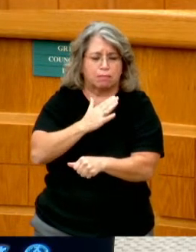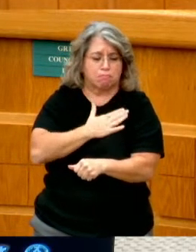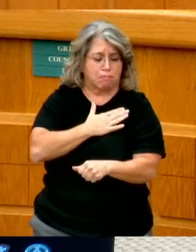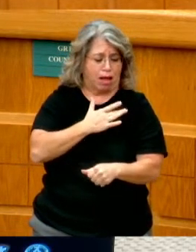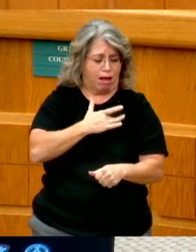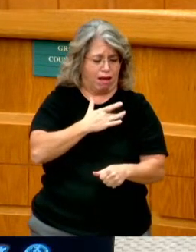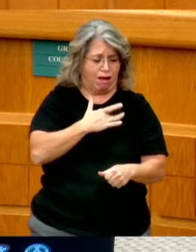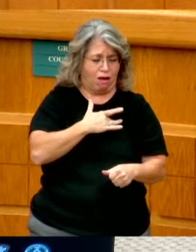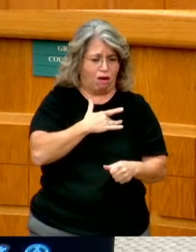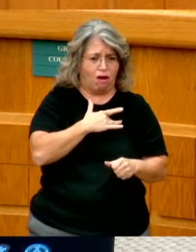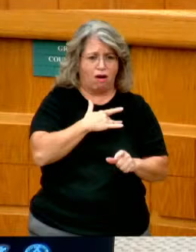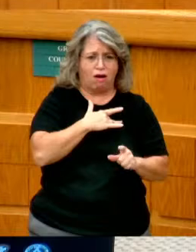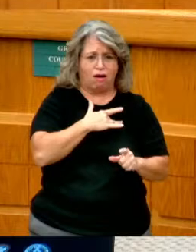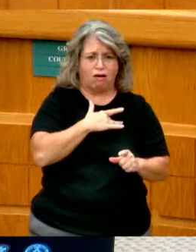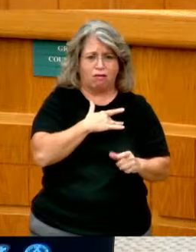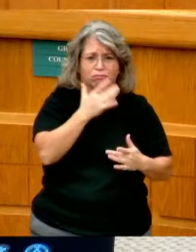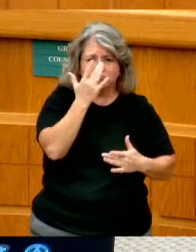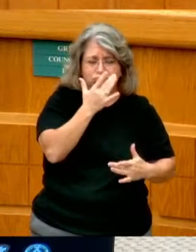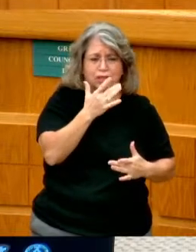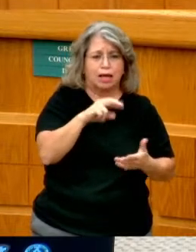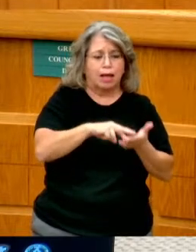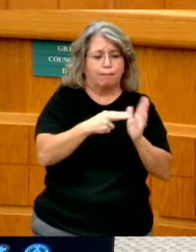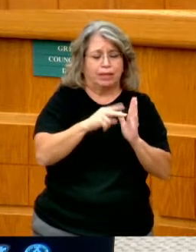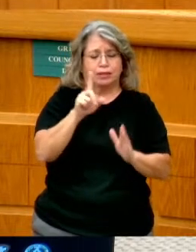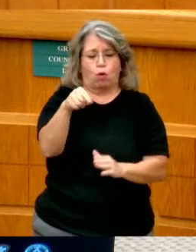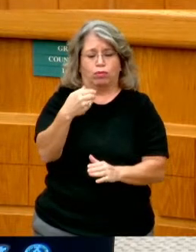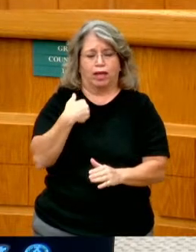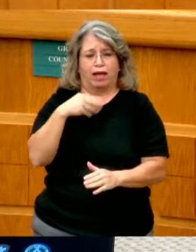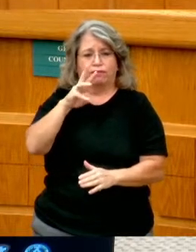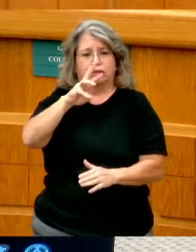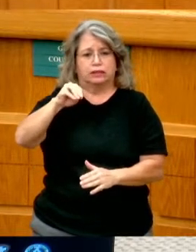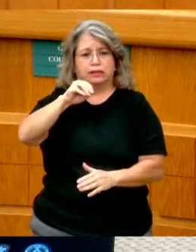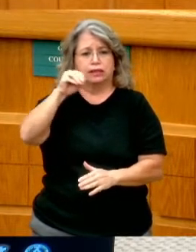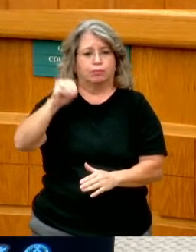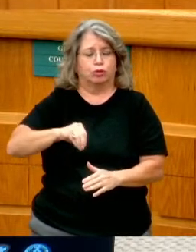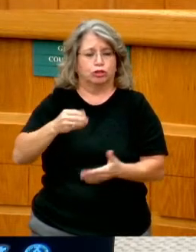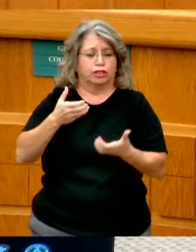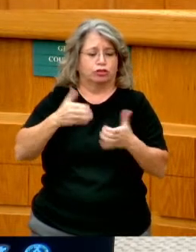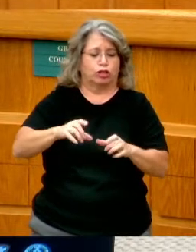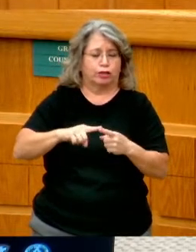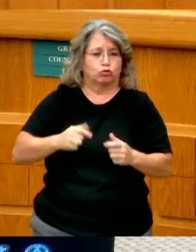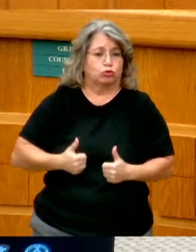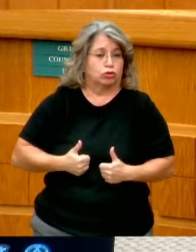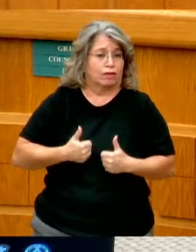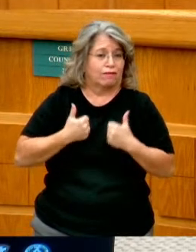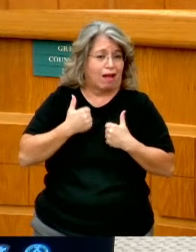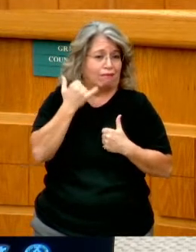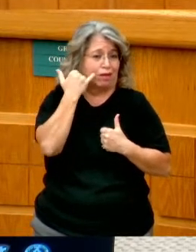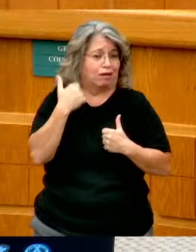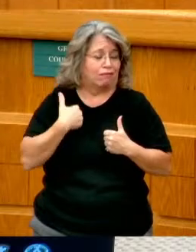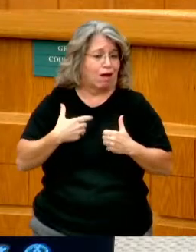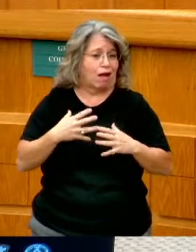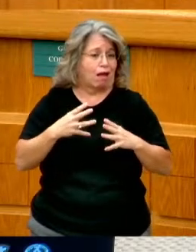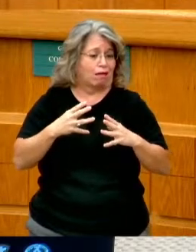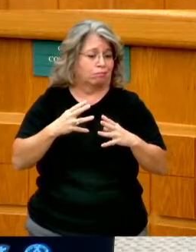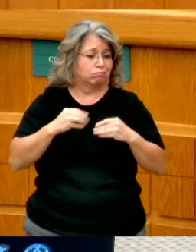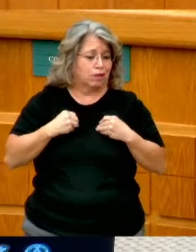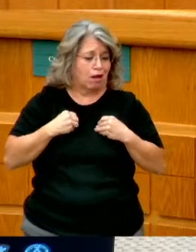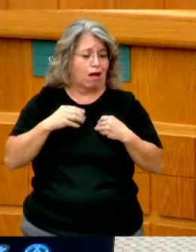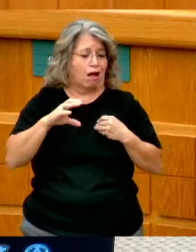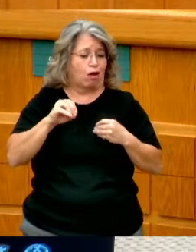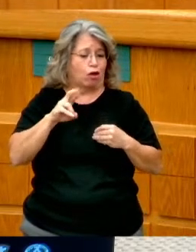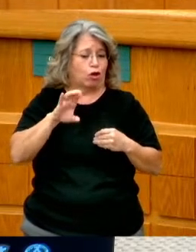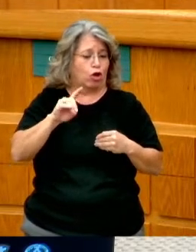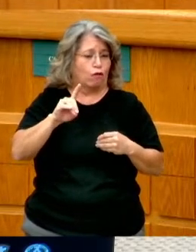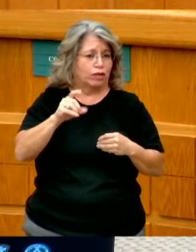I'd only have a 60% chance of survival if I got COVID-19. So thank you because